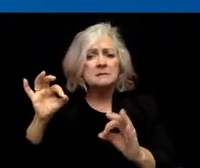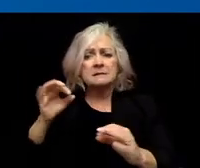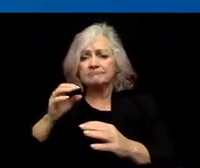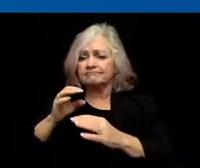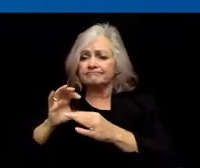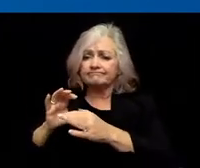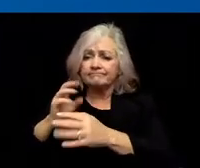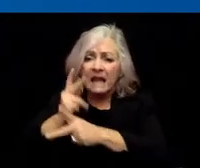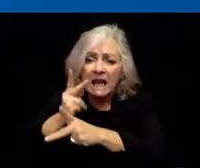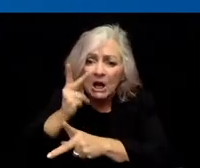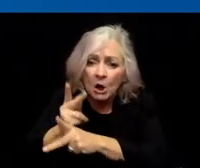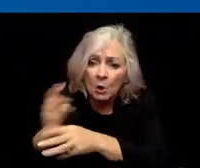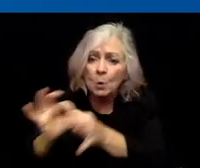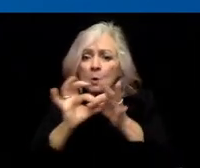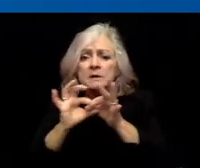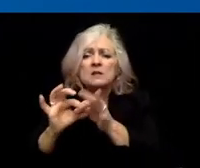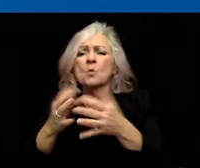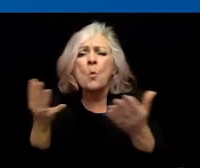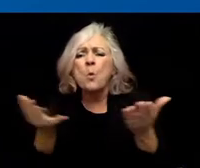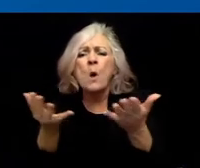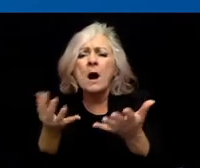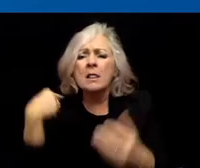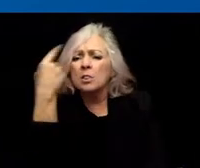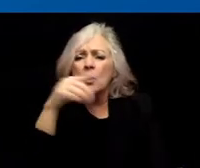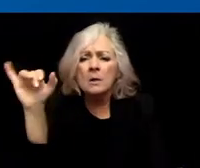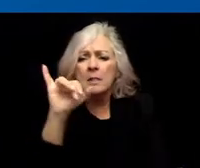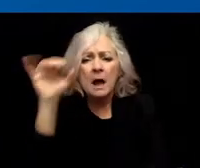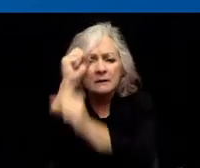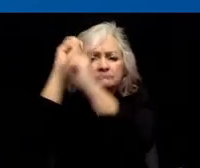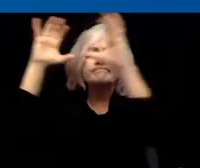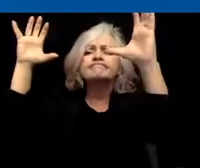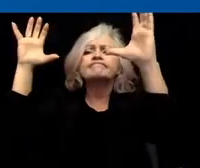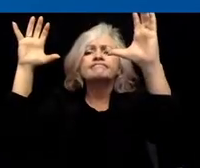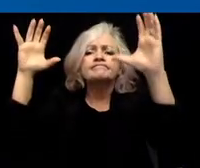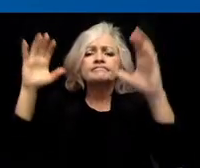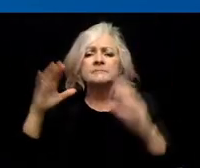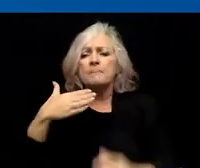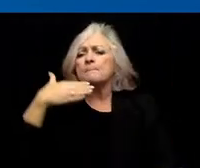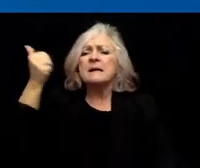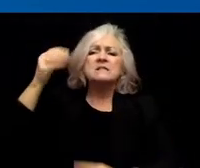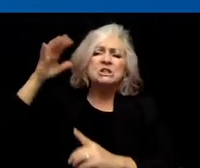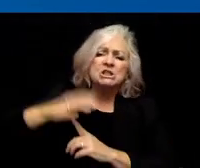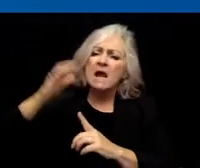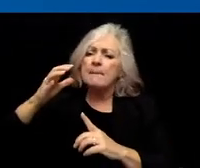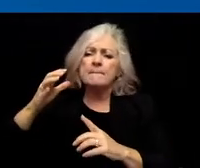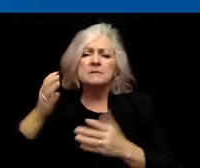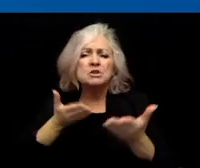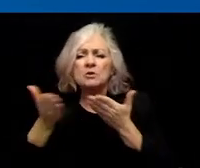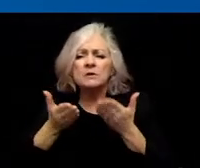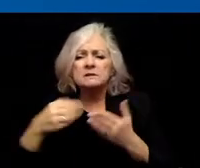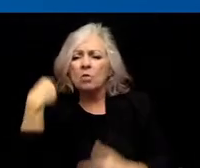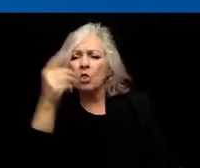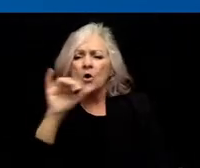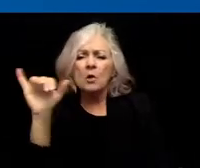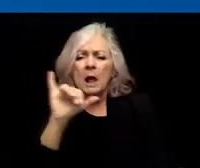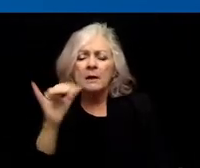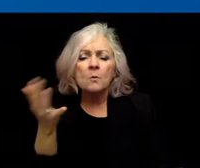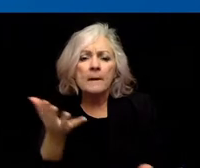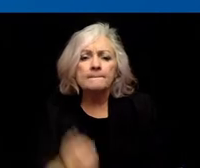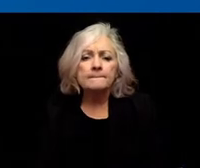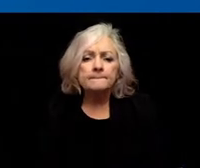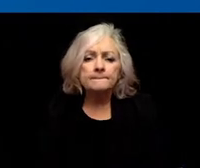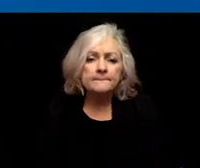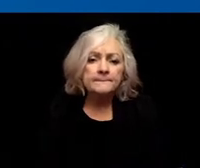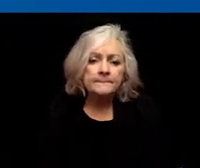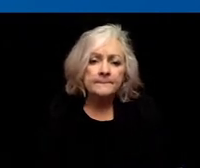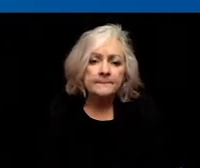professional. Can you give us that vision of what a great healthcare experience would be? You know, for either me, well, I'll